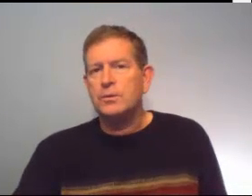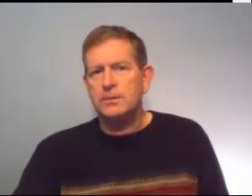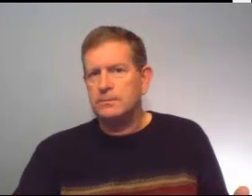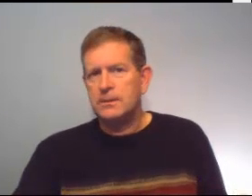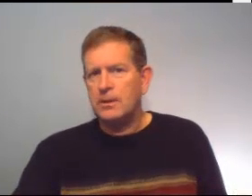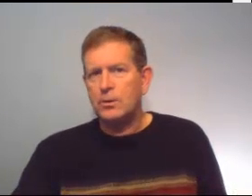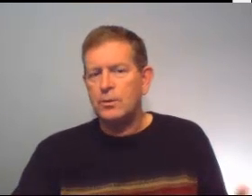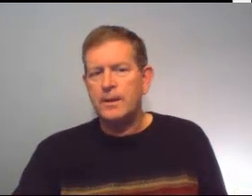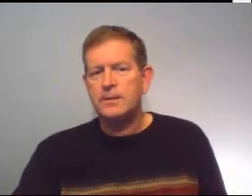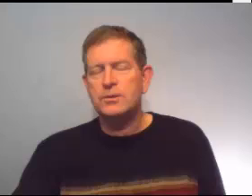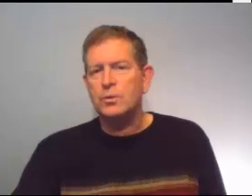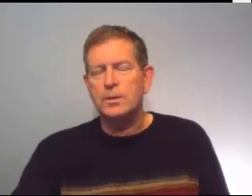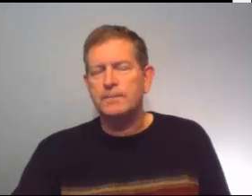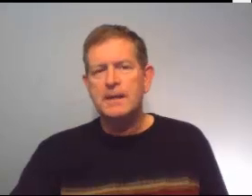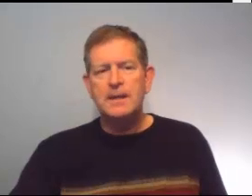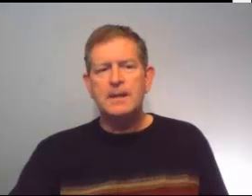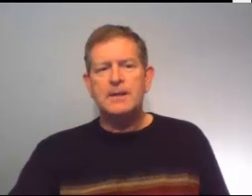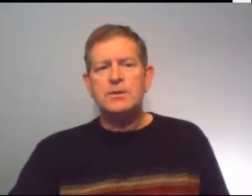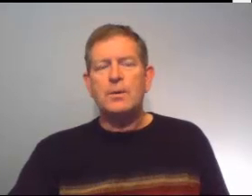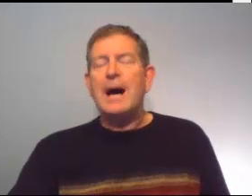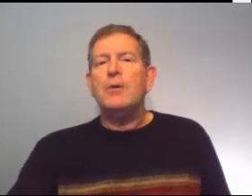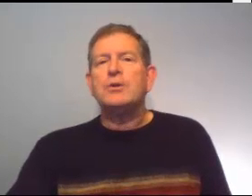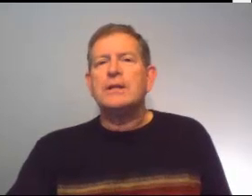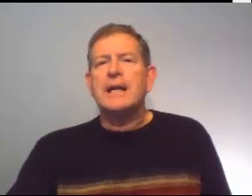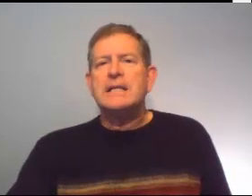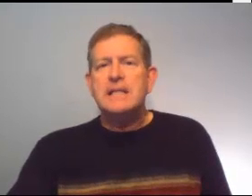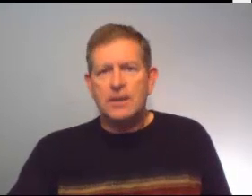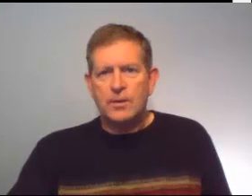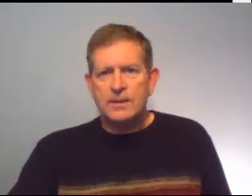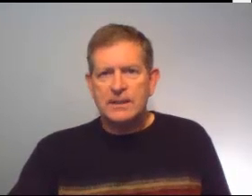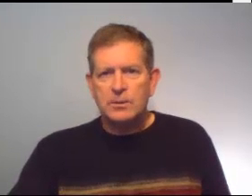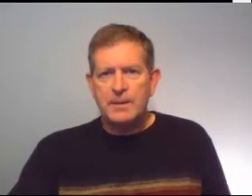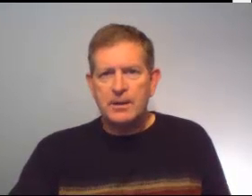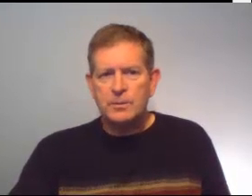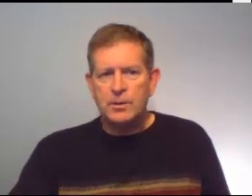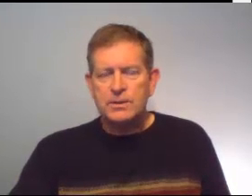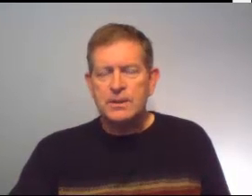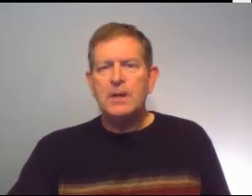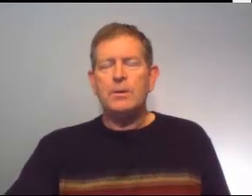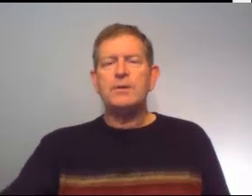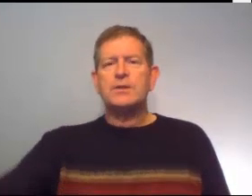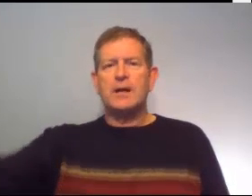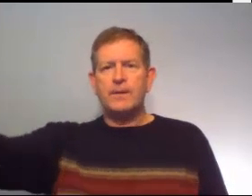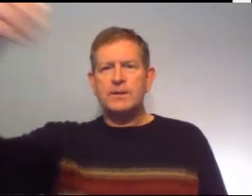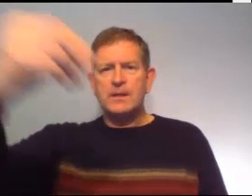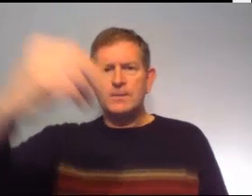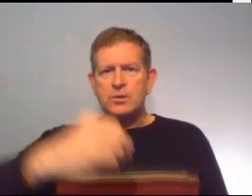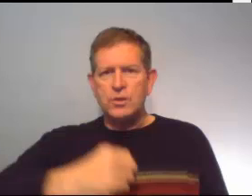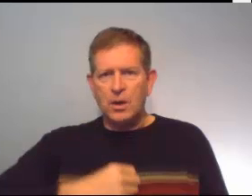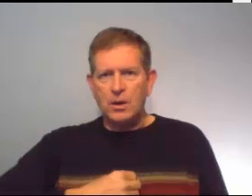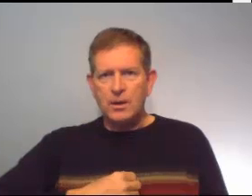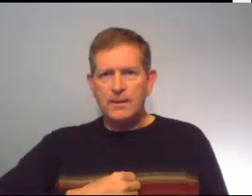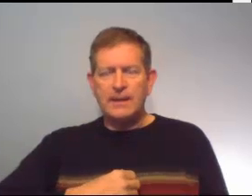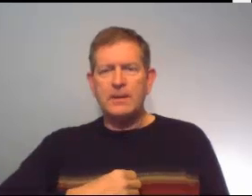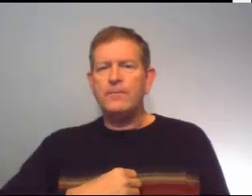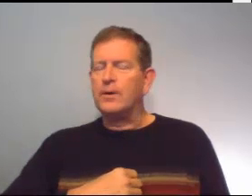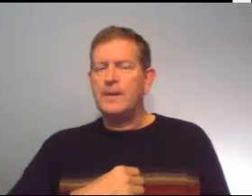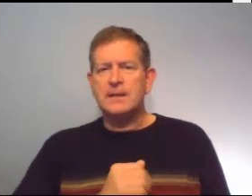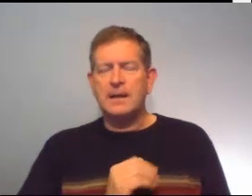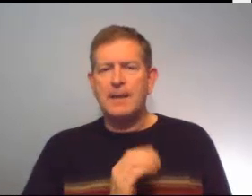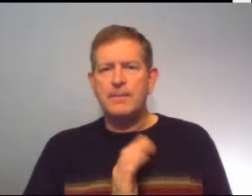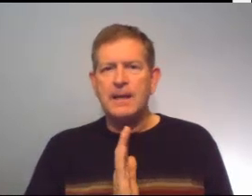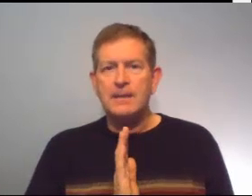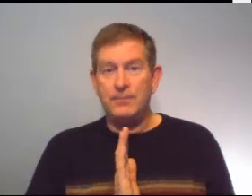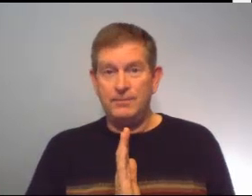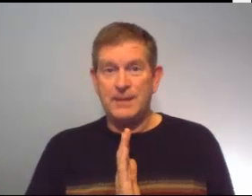go to a school. Okay, I go to school. So how would you get that idea across? That's what matters most. Well, you'll start off with the subject, yo, and then the